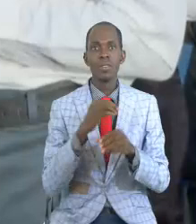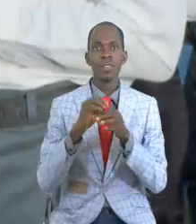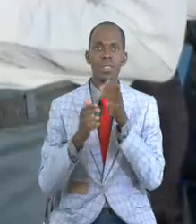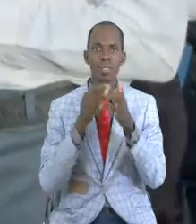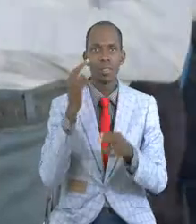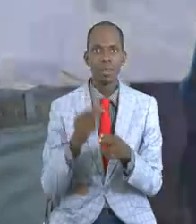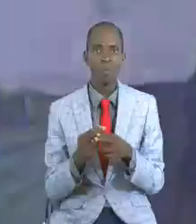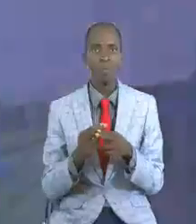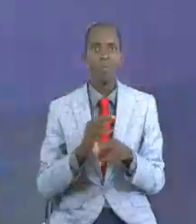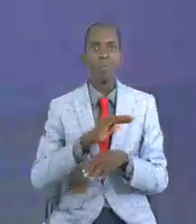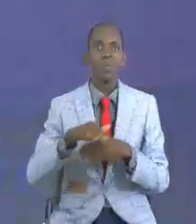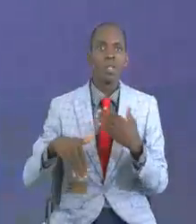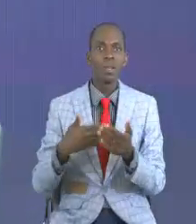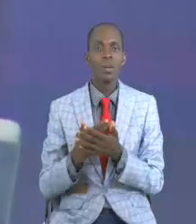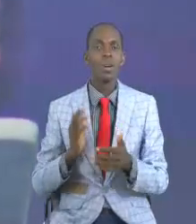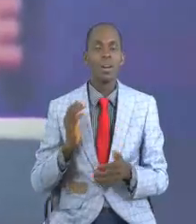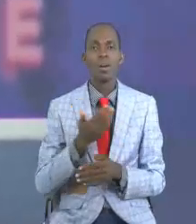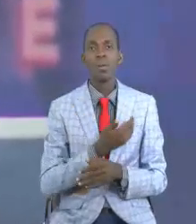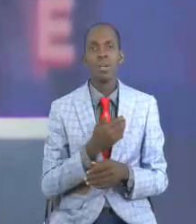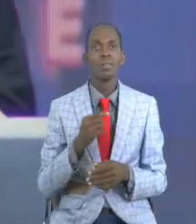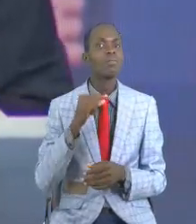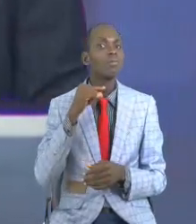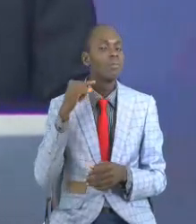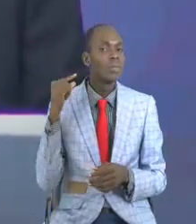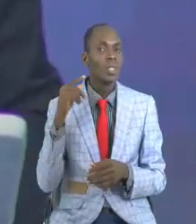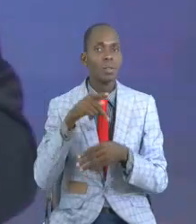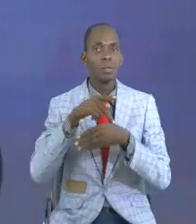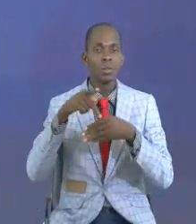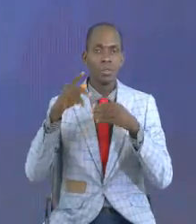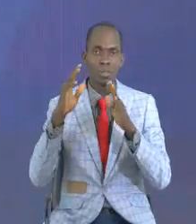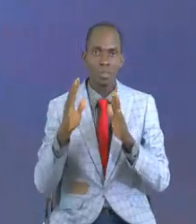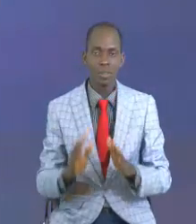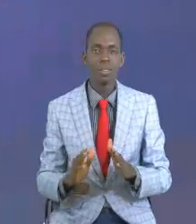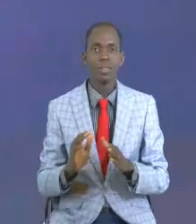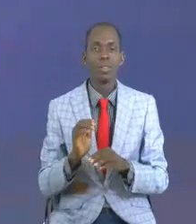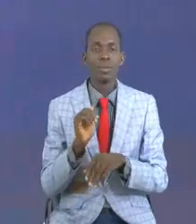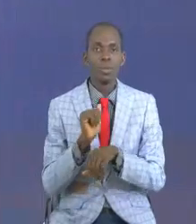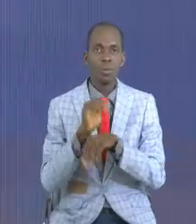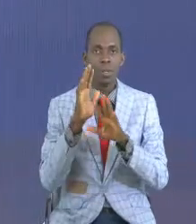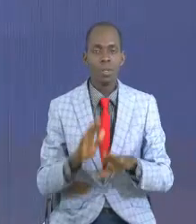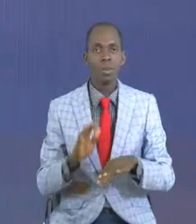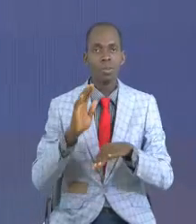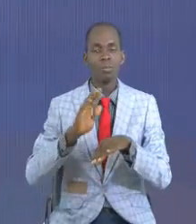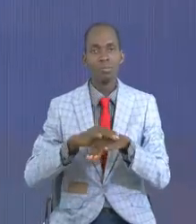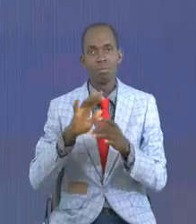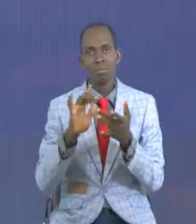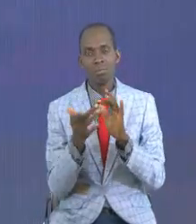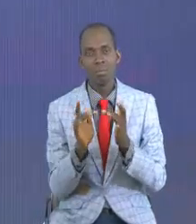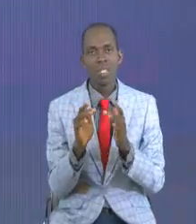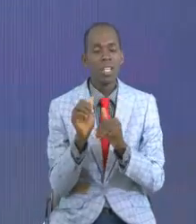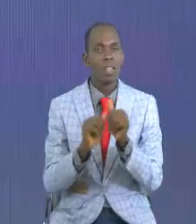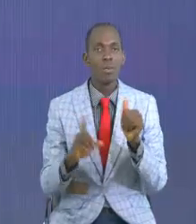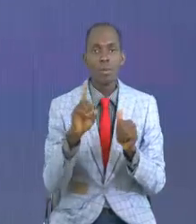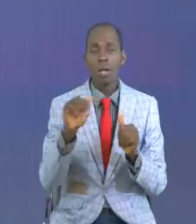All our ministers, professionals, workers, online, everywhere, wherever you